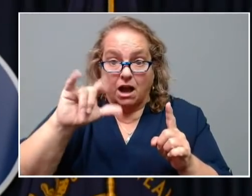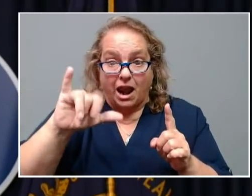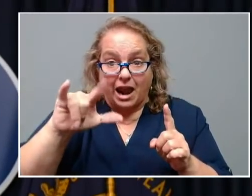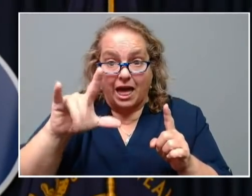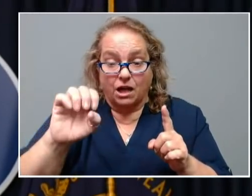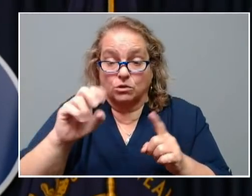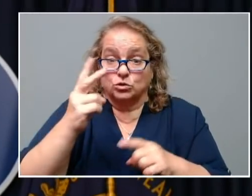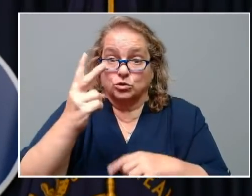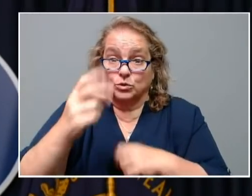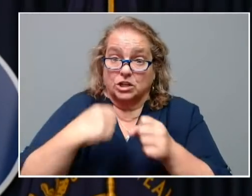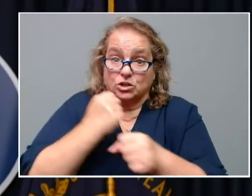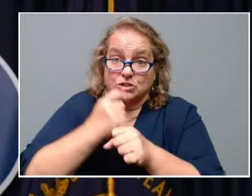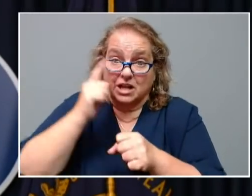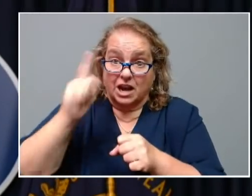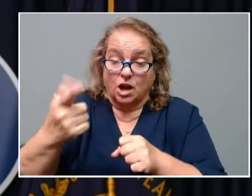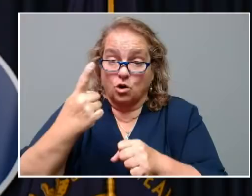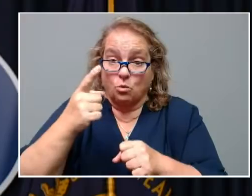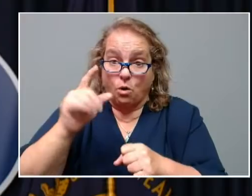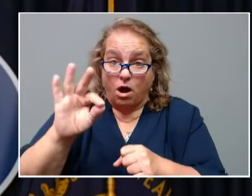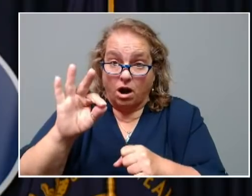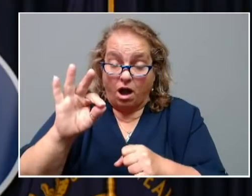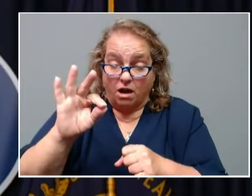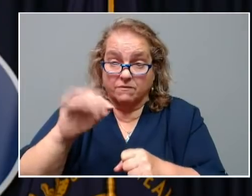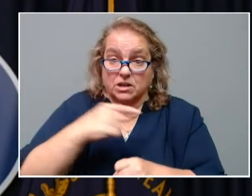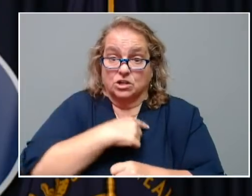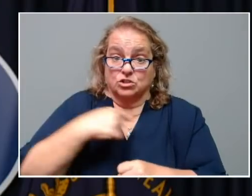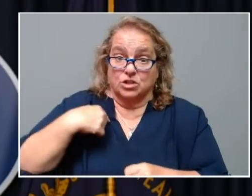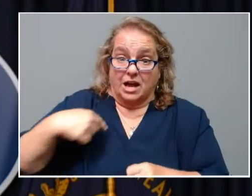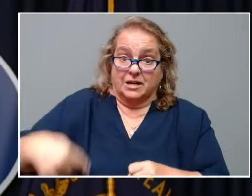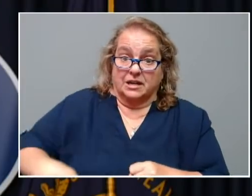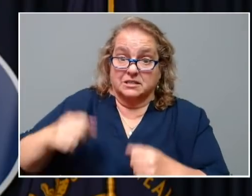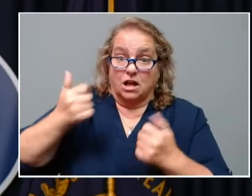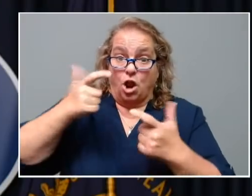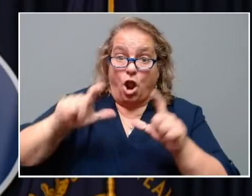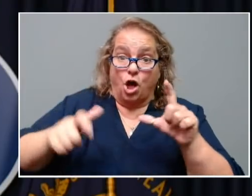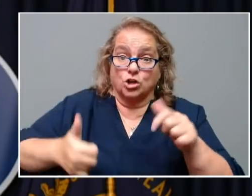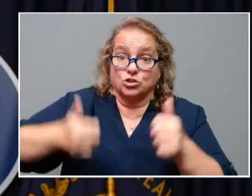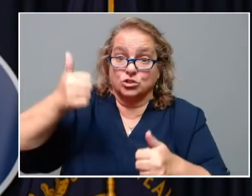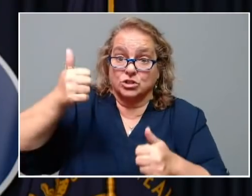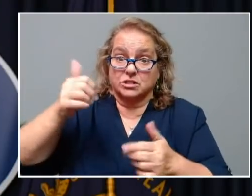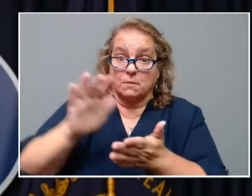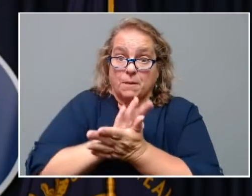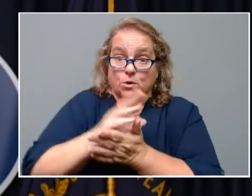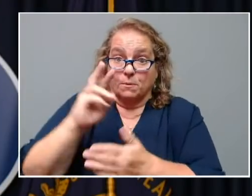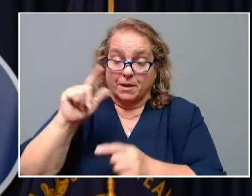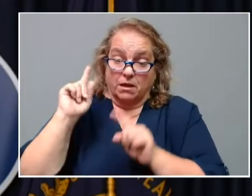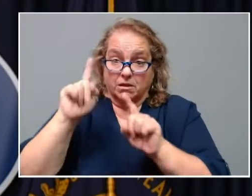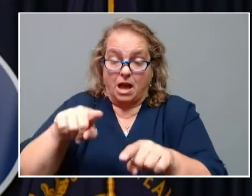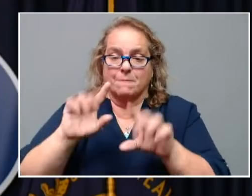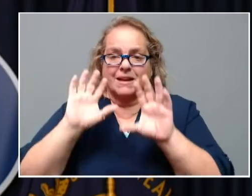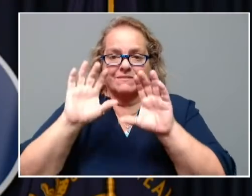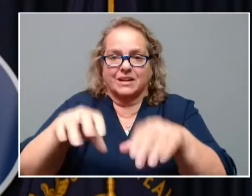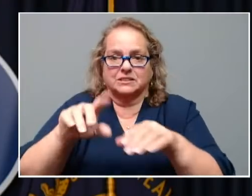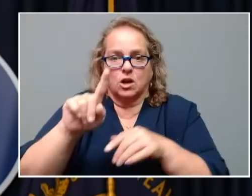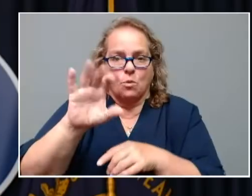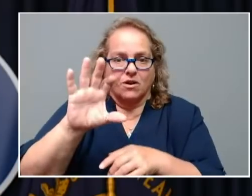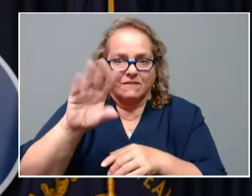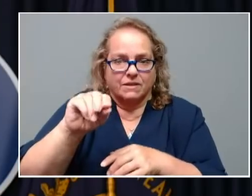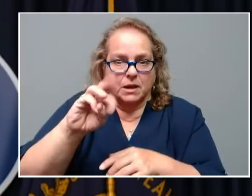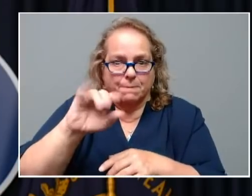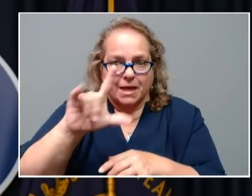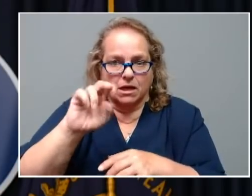China's largest paper companies, Shanying, bought the mill and began investing $150 million to modernize and restart it.